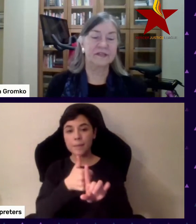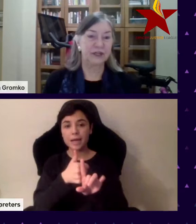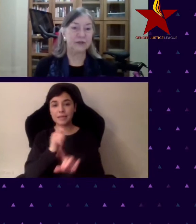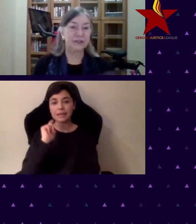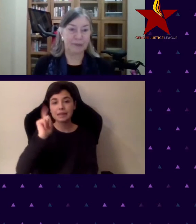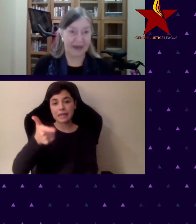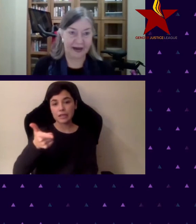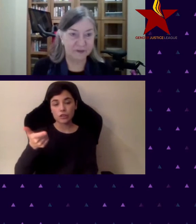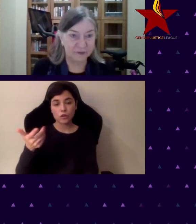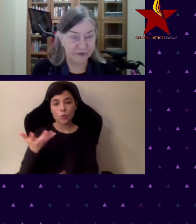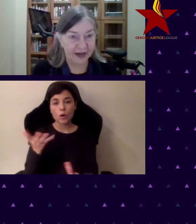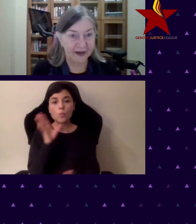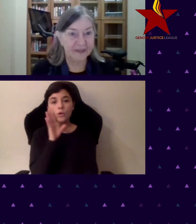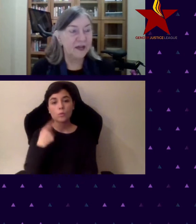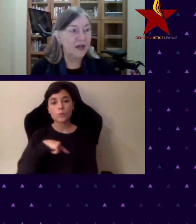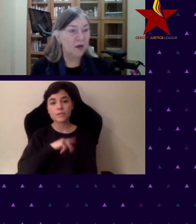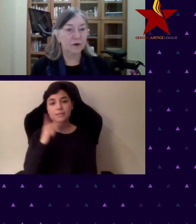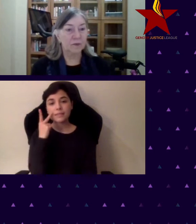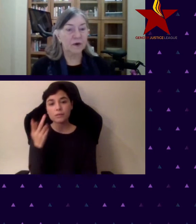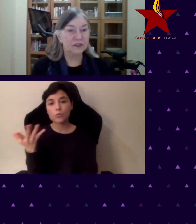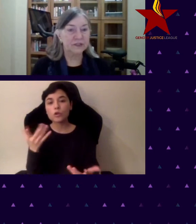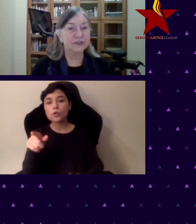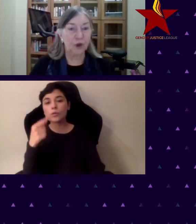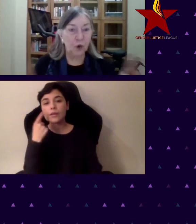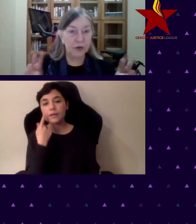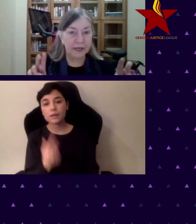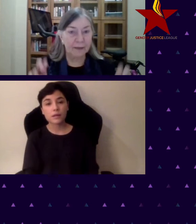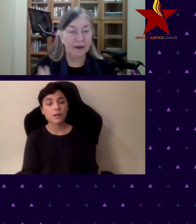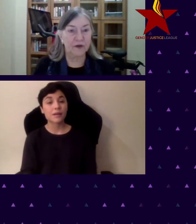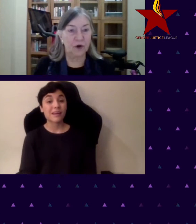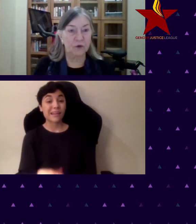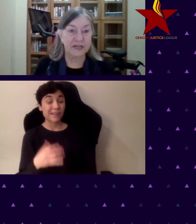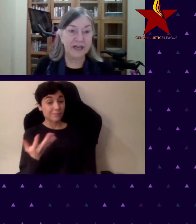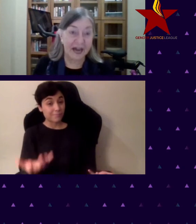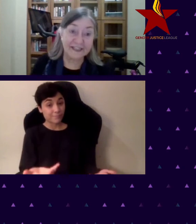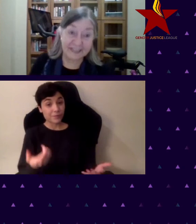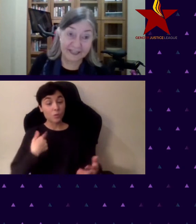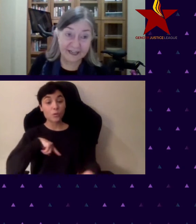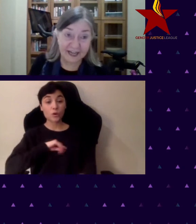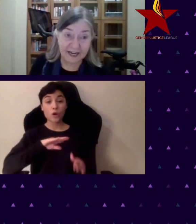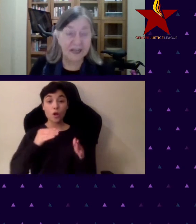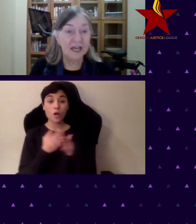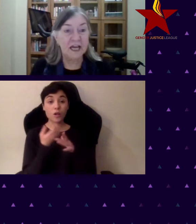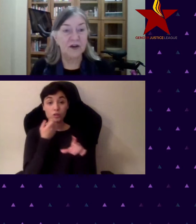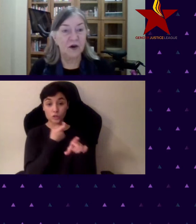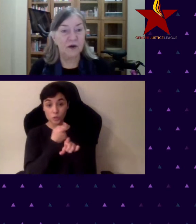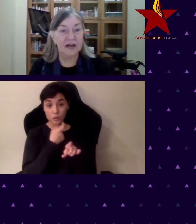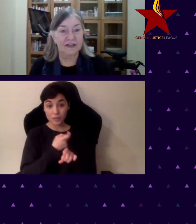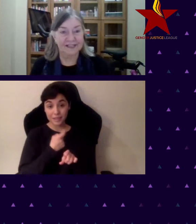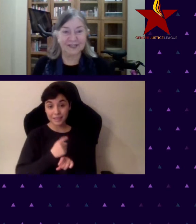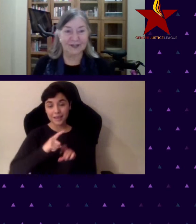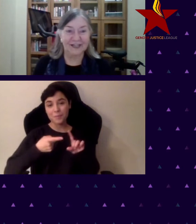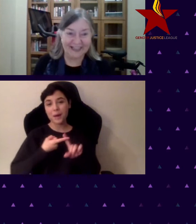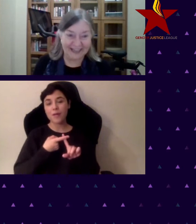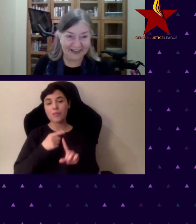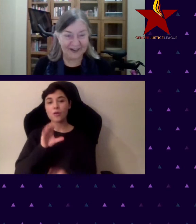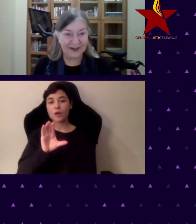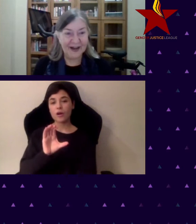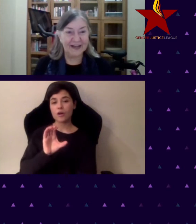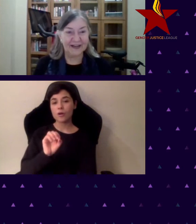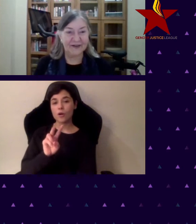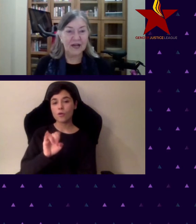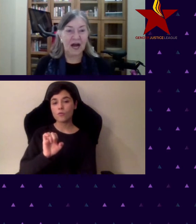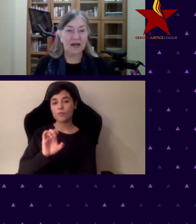Well, there's a huge impact for that. I think we're all joking about the COVID-19, get it? And